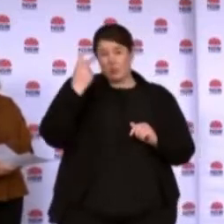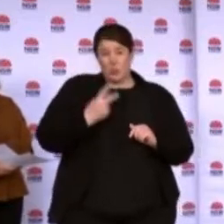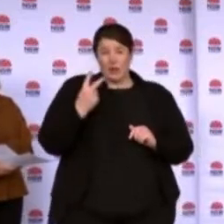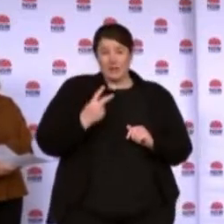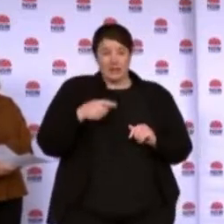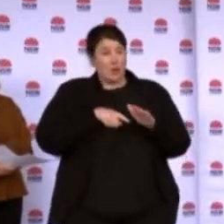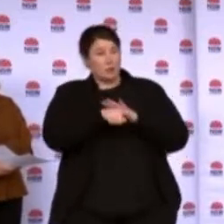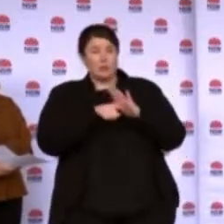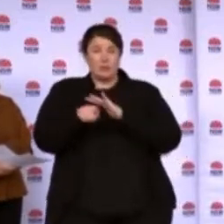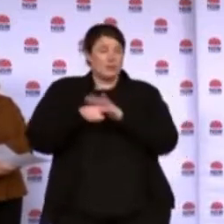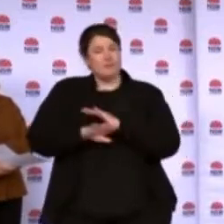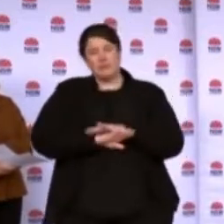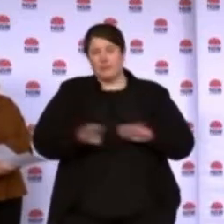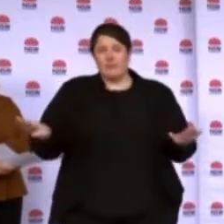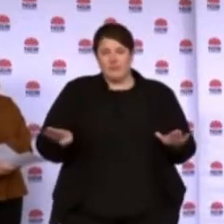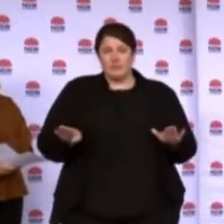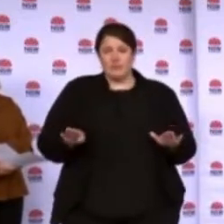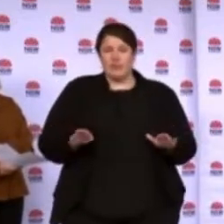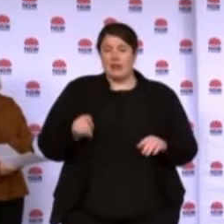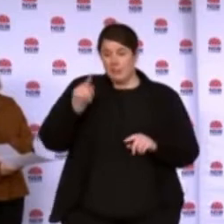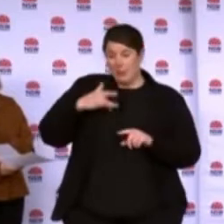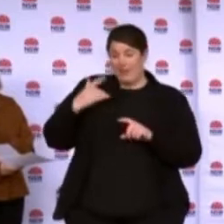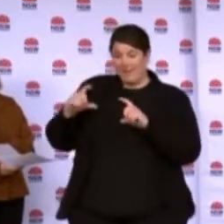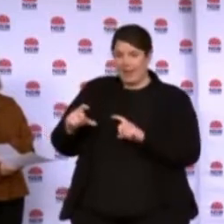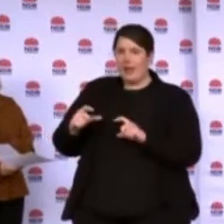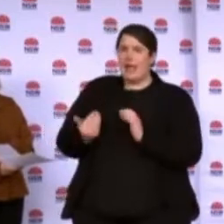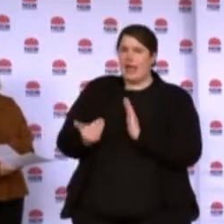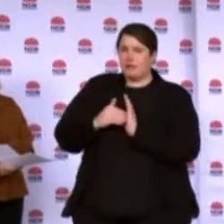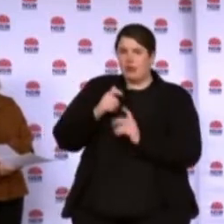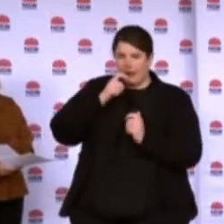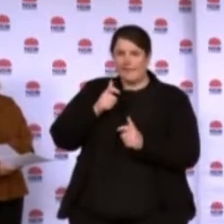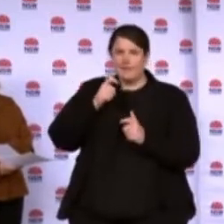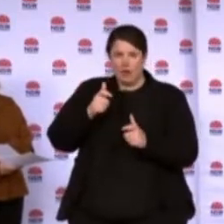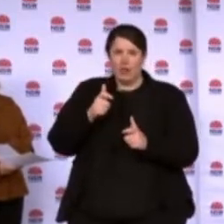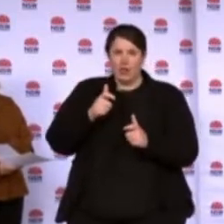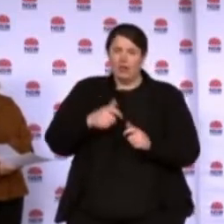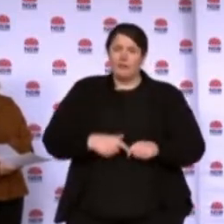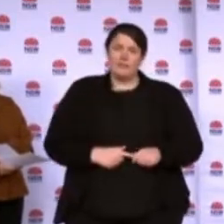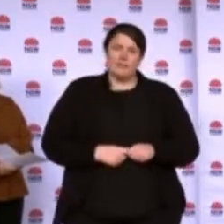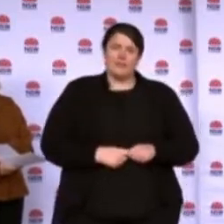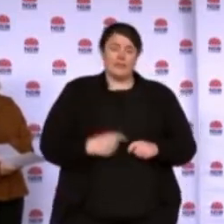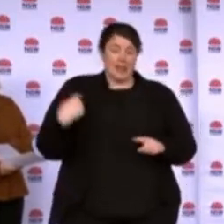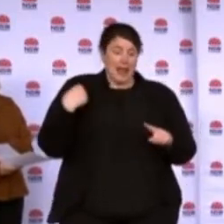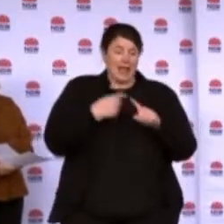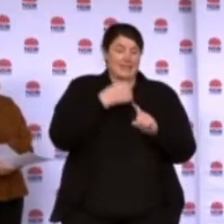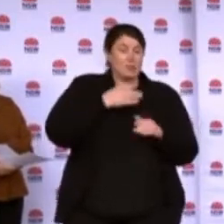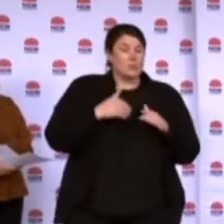people in those suburbs and those communities take extra care. And I know that the response in the last few days in particular has been